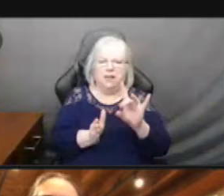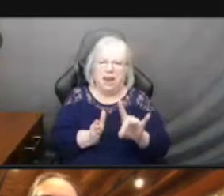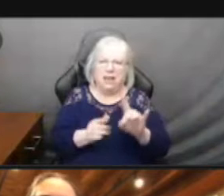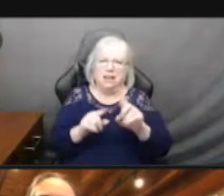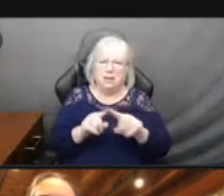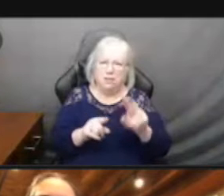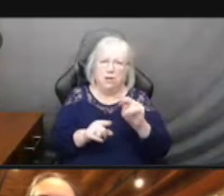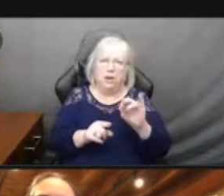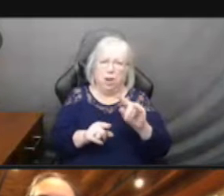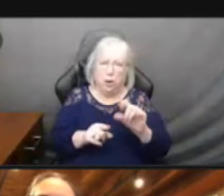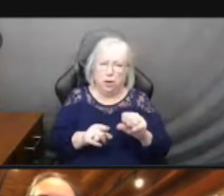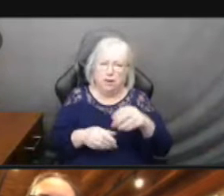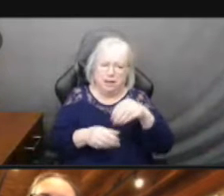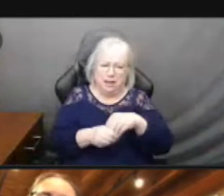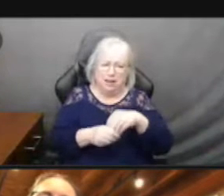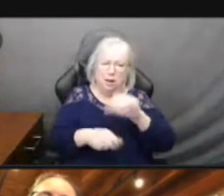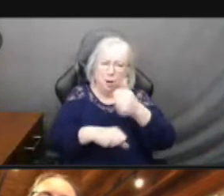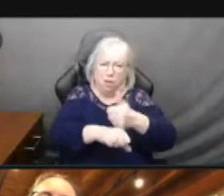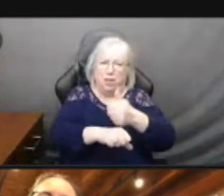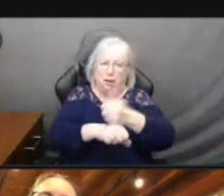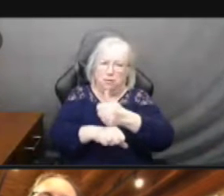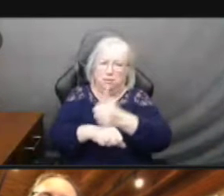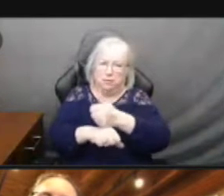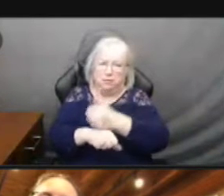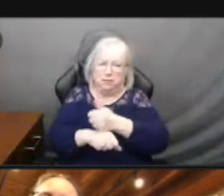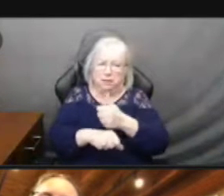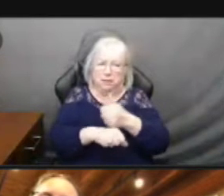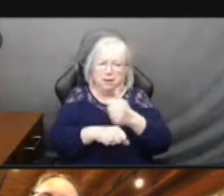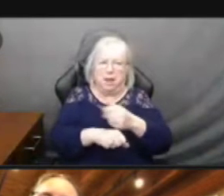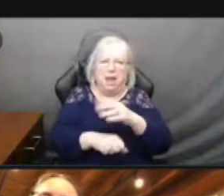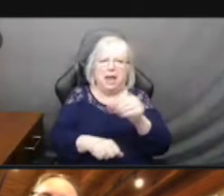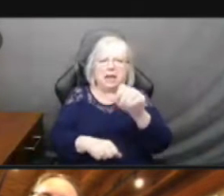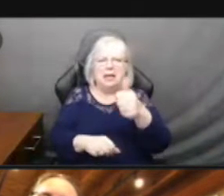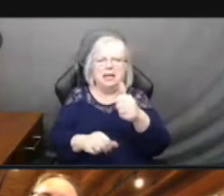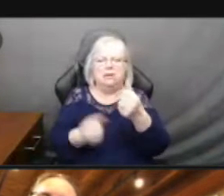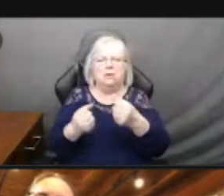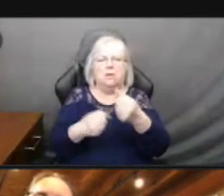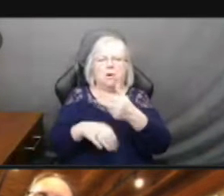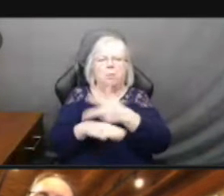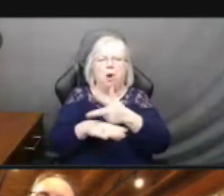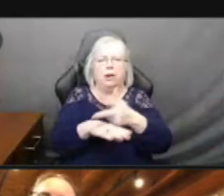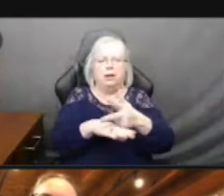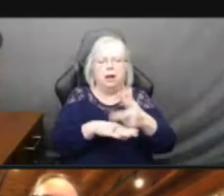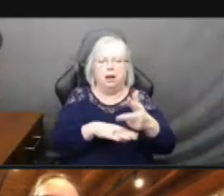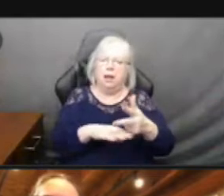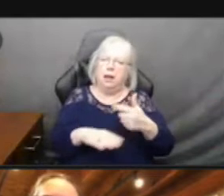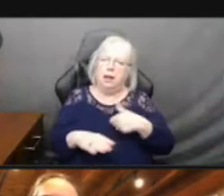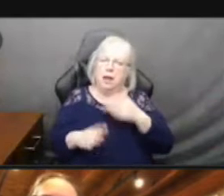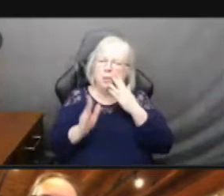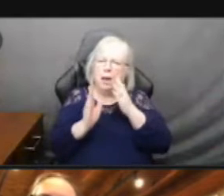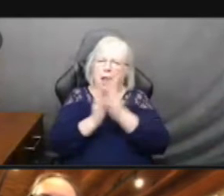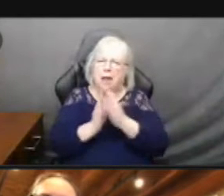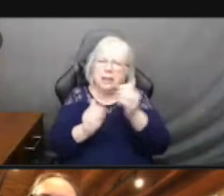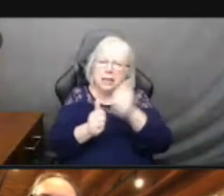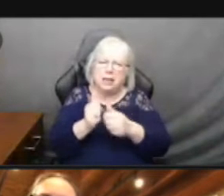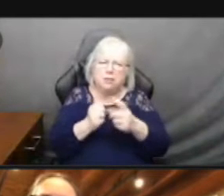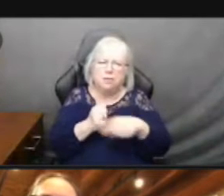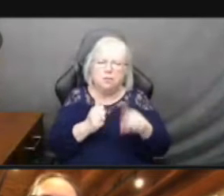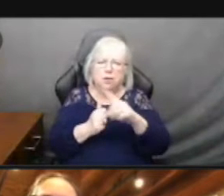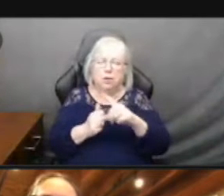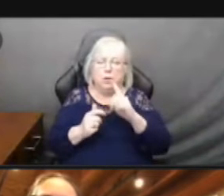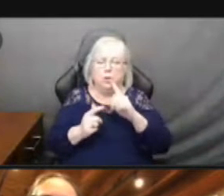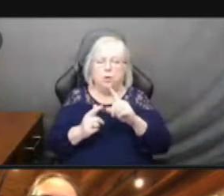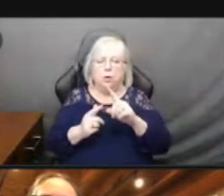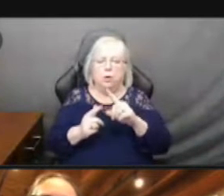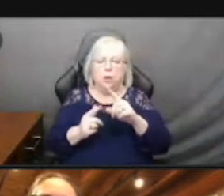units in there and at a 10-car parking lot. And I'm going to ask each one of you to put yourself in our position.